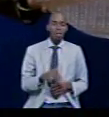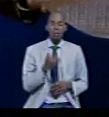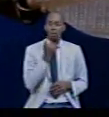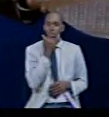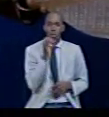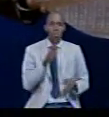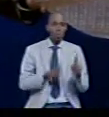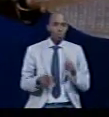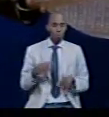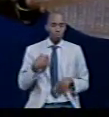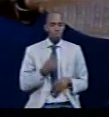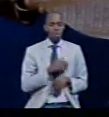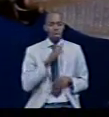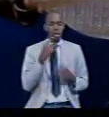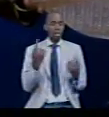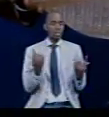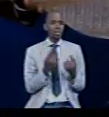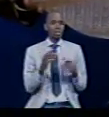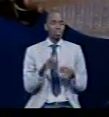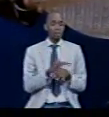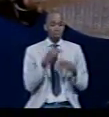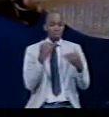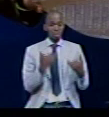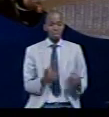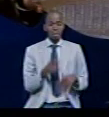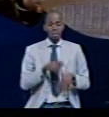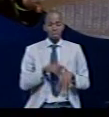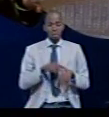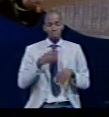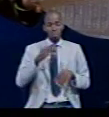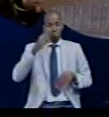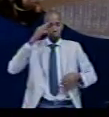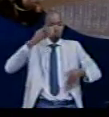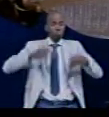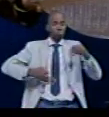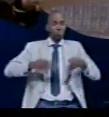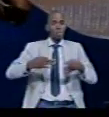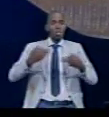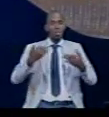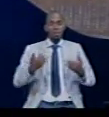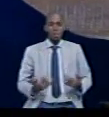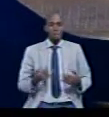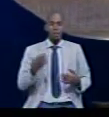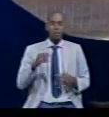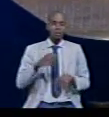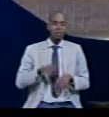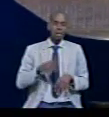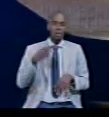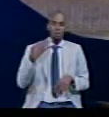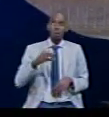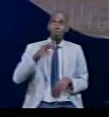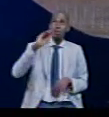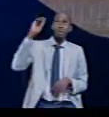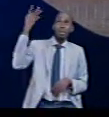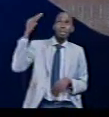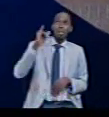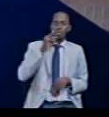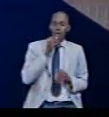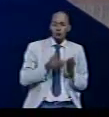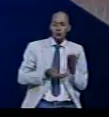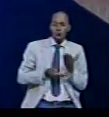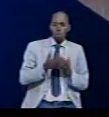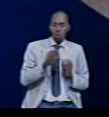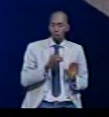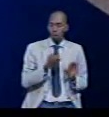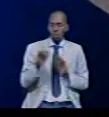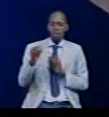and now the day of judgment has come, and the day of grace is passing. Because of that, he says,